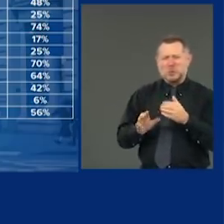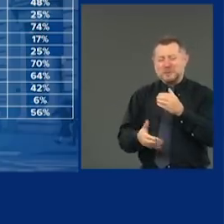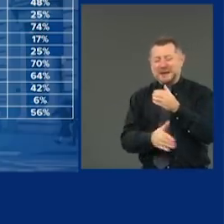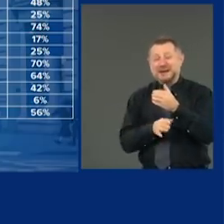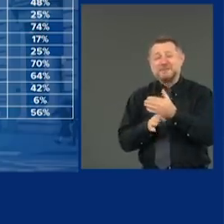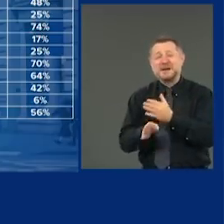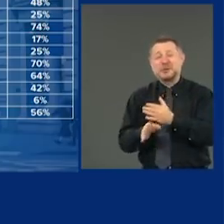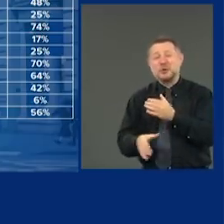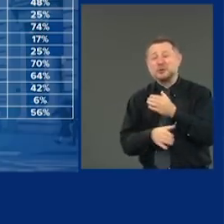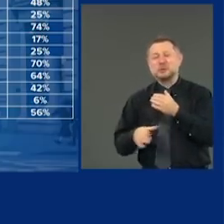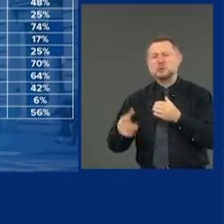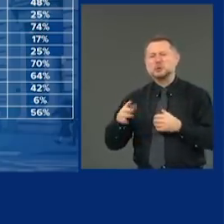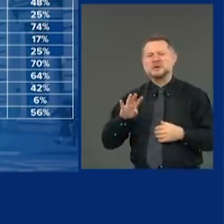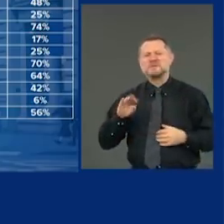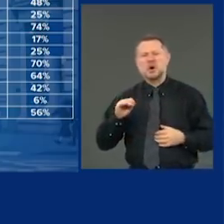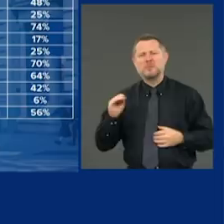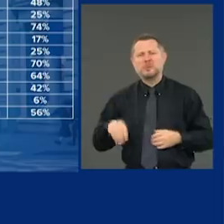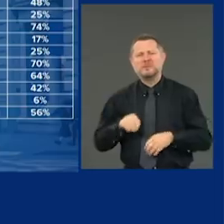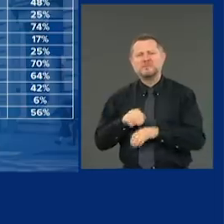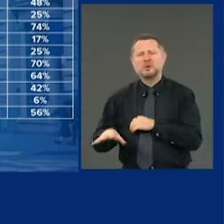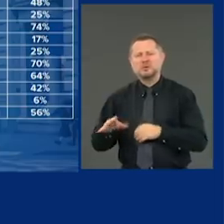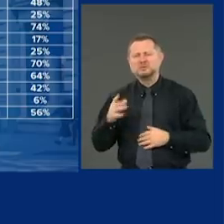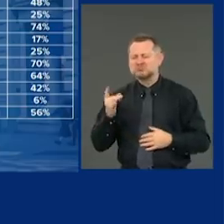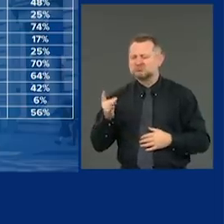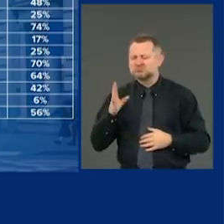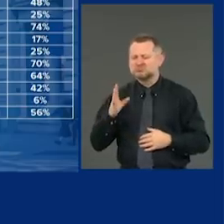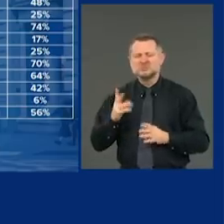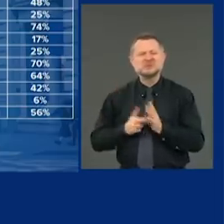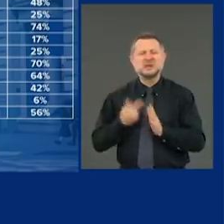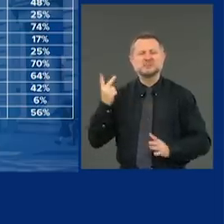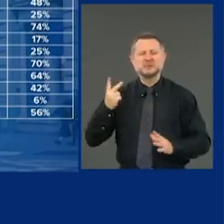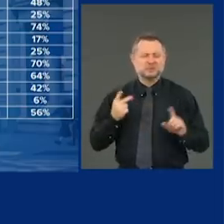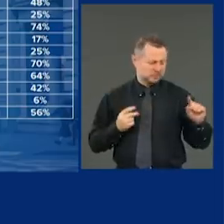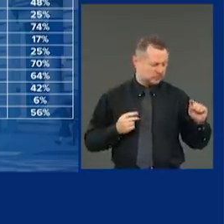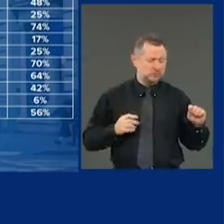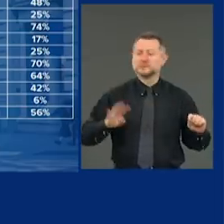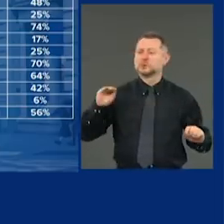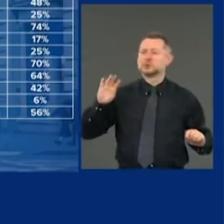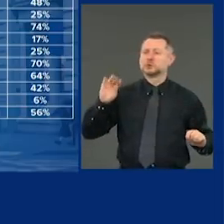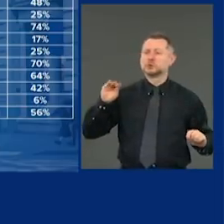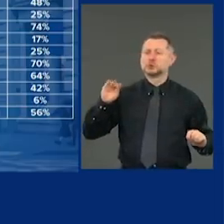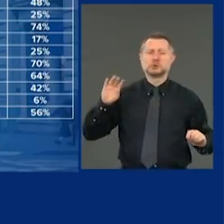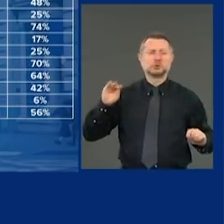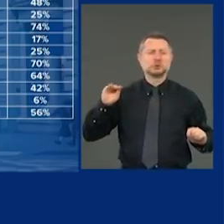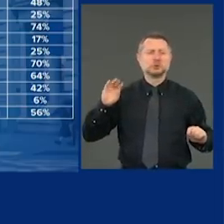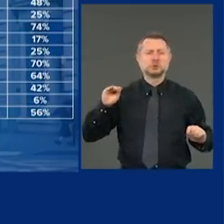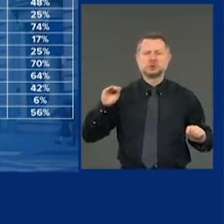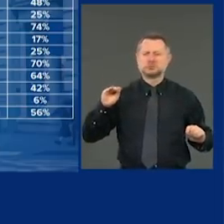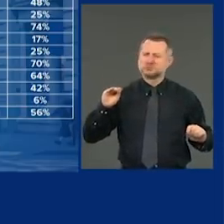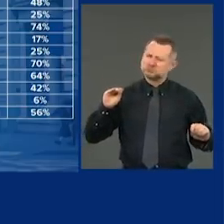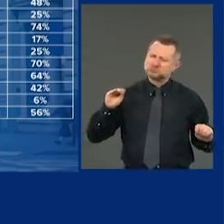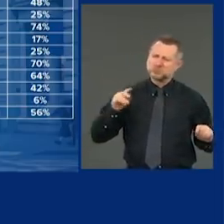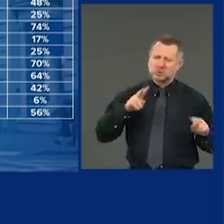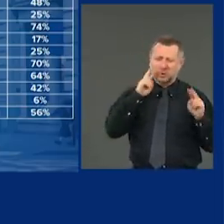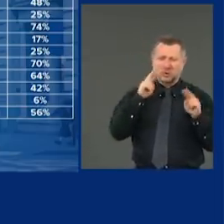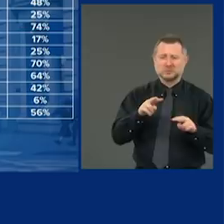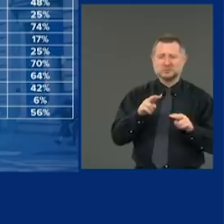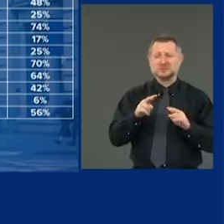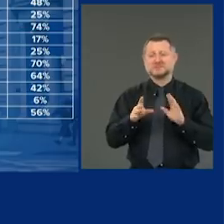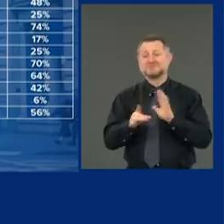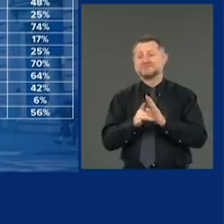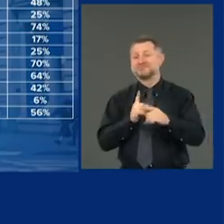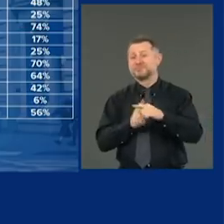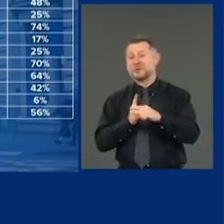40%, literally double the citywide average. And when we look at those new COVID cases coming into